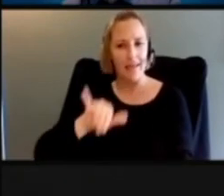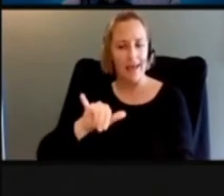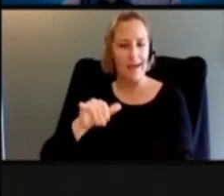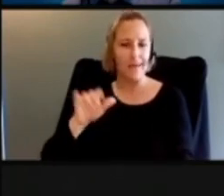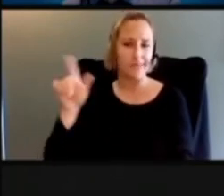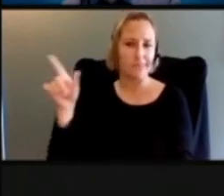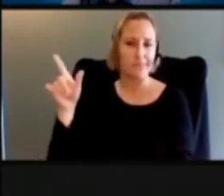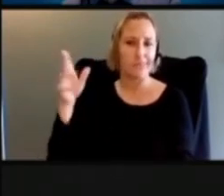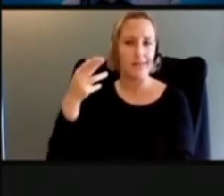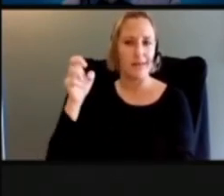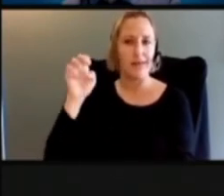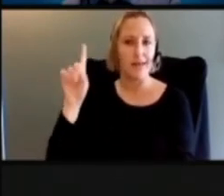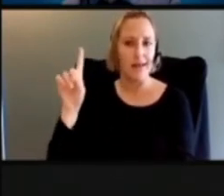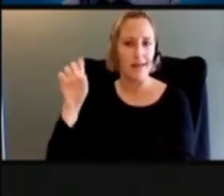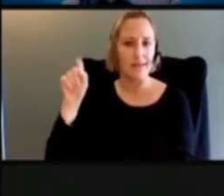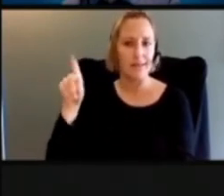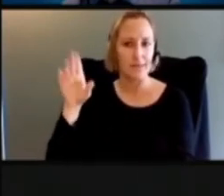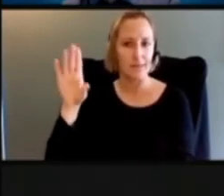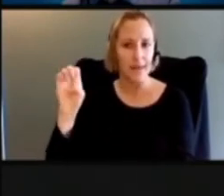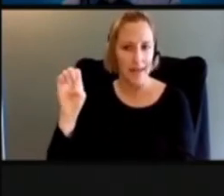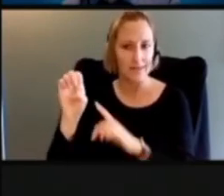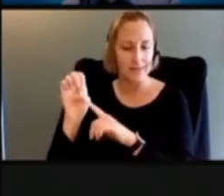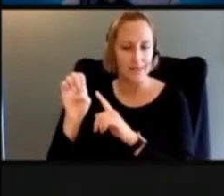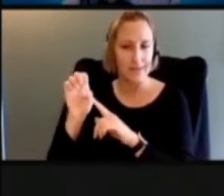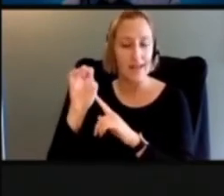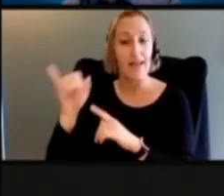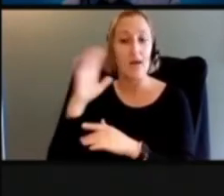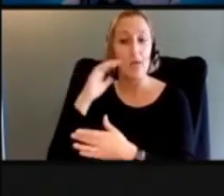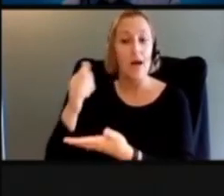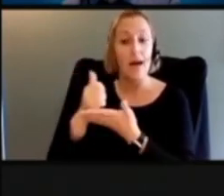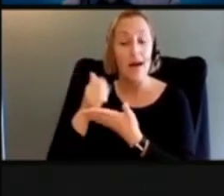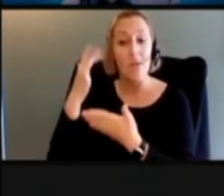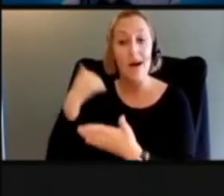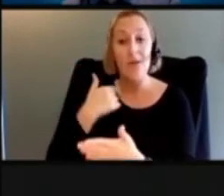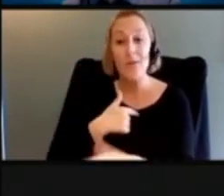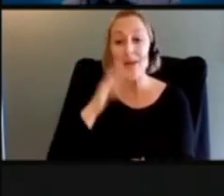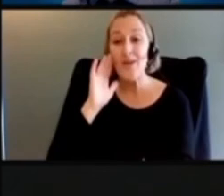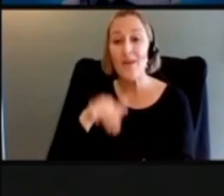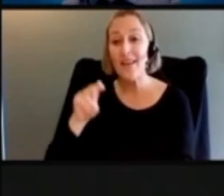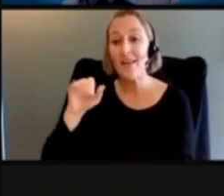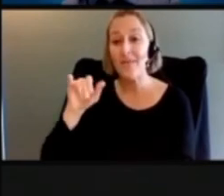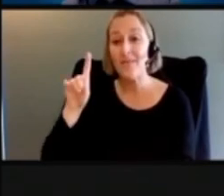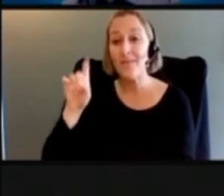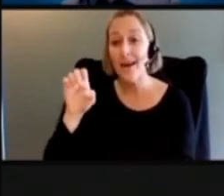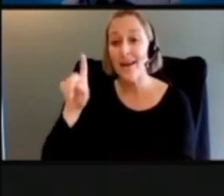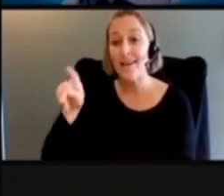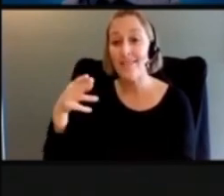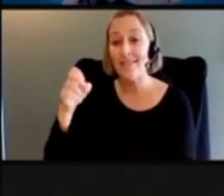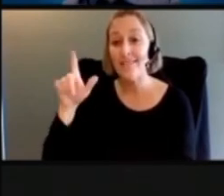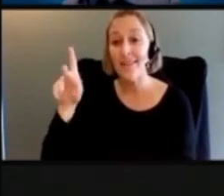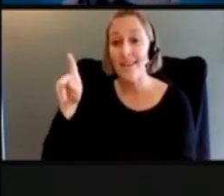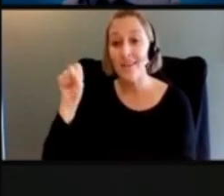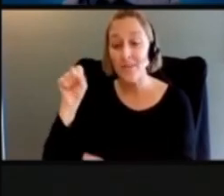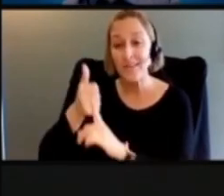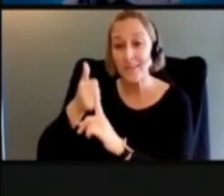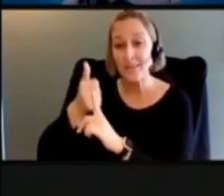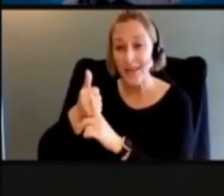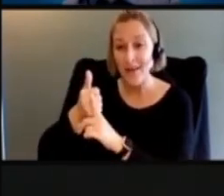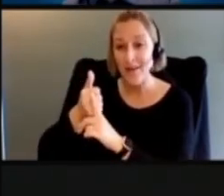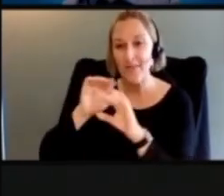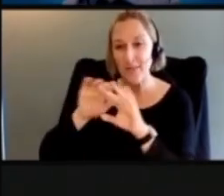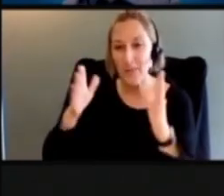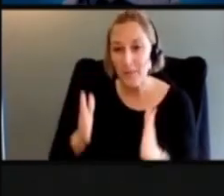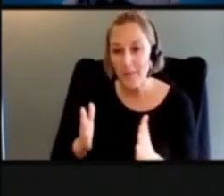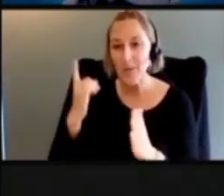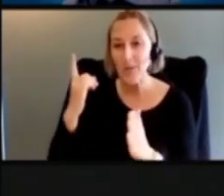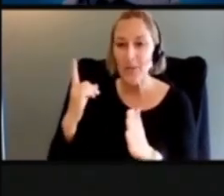is helpful because we know that Mike Phelps is one of the spokespersons for Headspace, right?